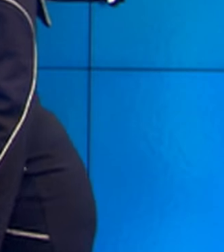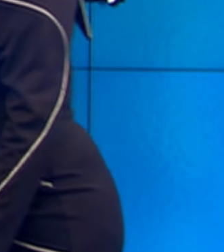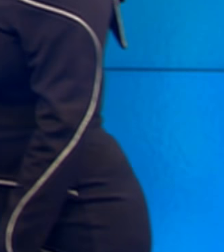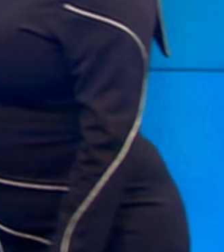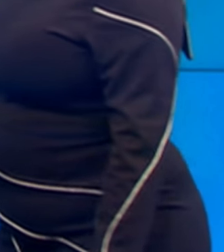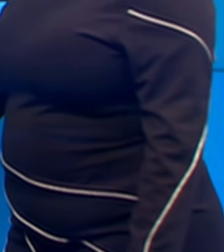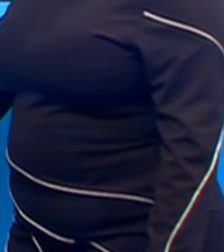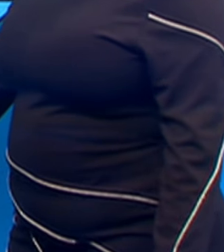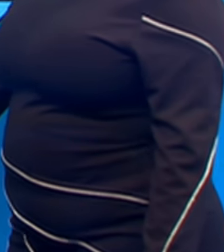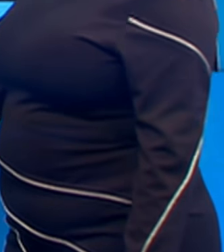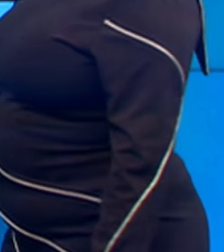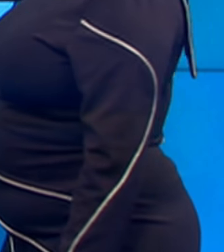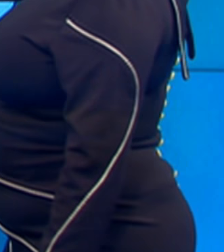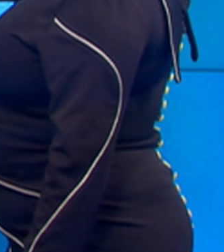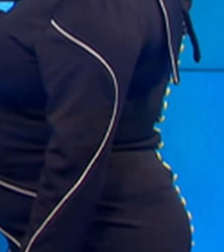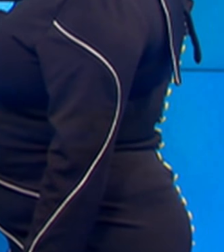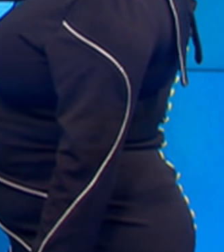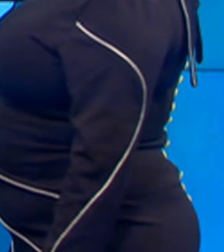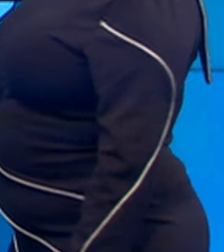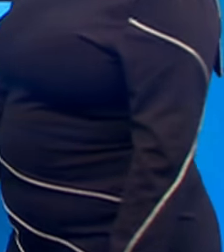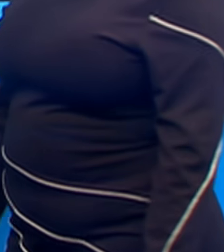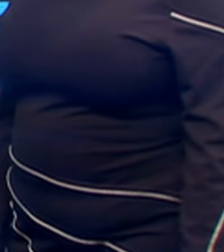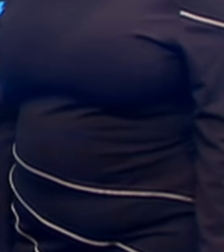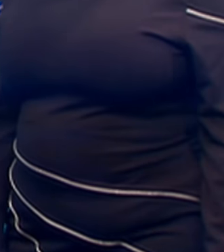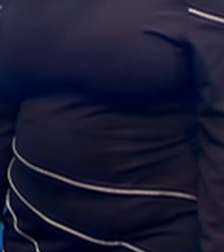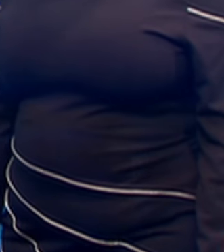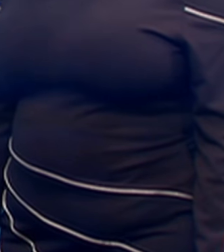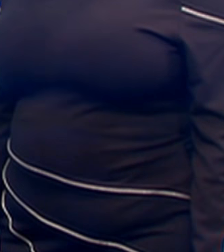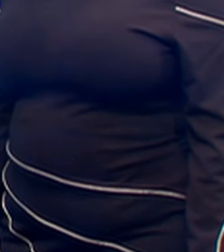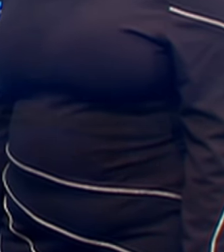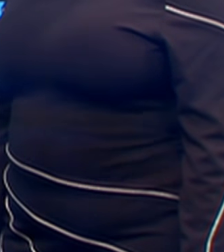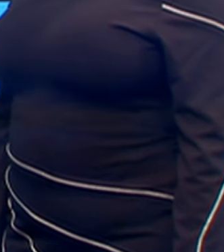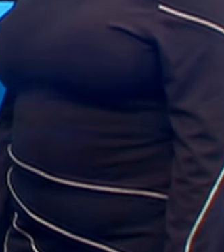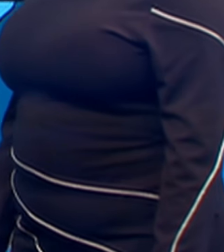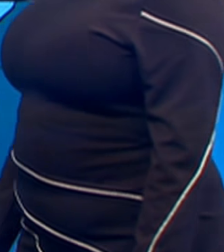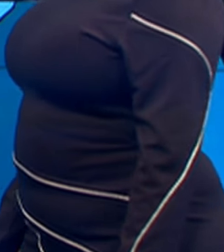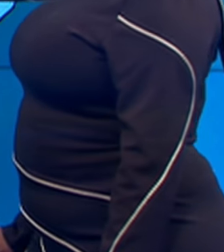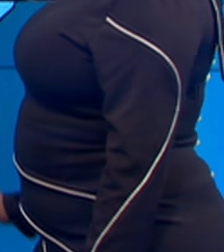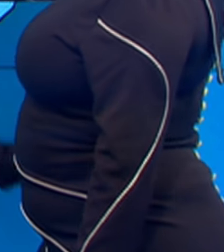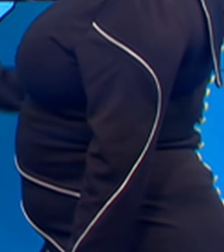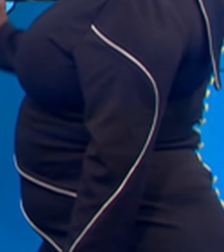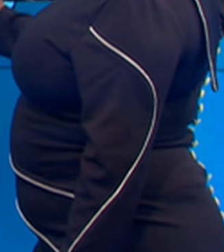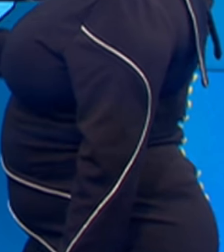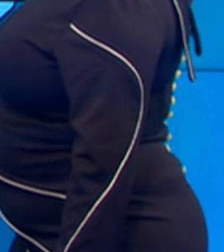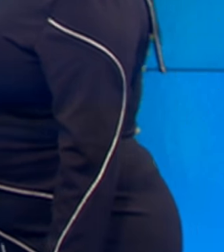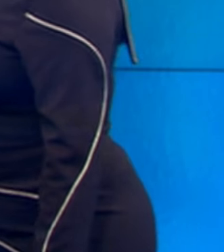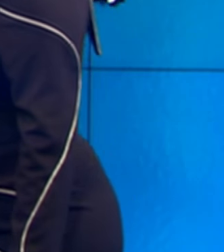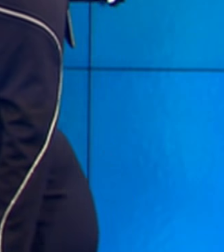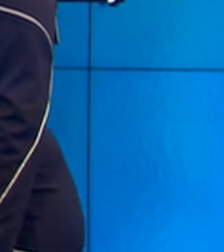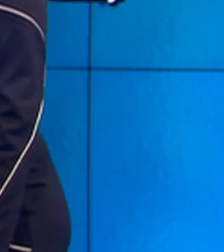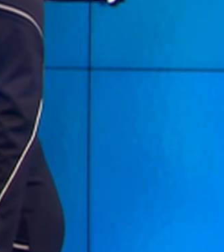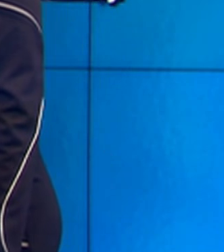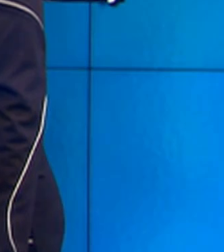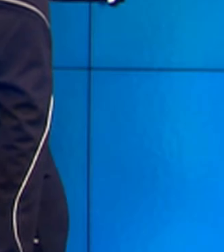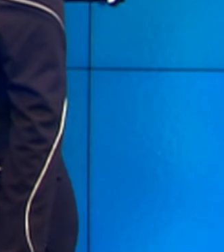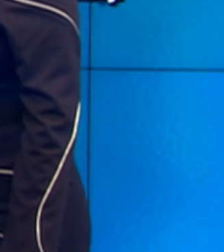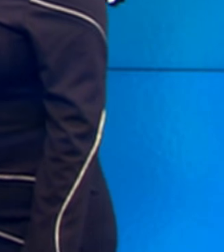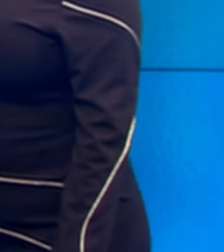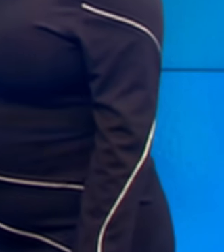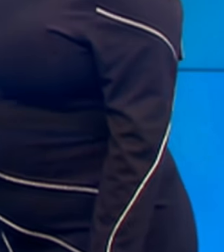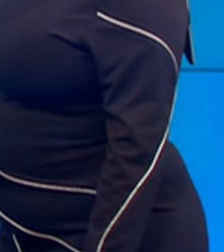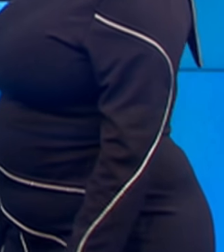Motse Kapa go tshwanelela go la Eastern Cape godimo go la KwaZulu-Natal go tlabe go ne le kgonagalo tša mesarasarane tše di tlabeng di le gona bogareng ba naga le gona